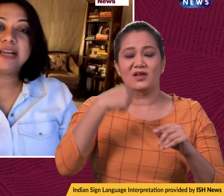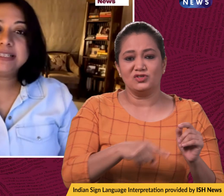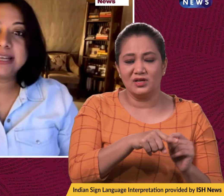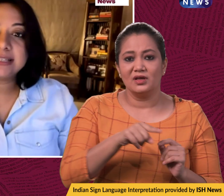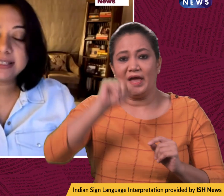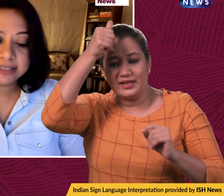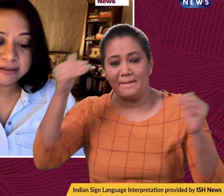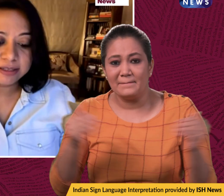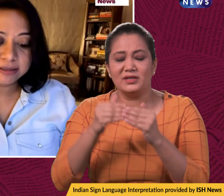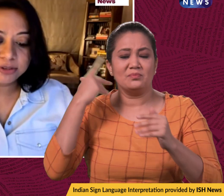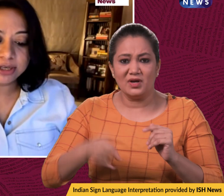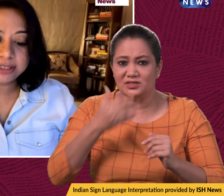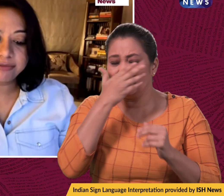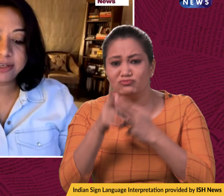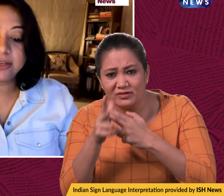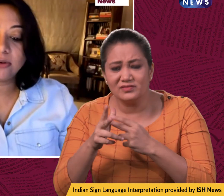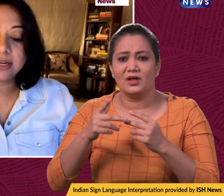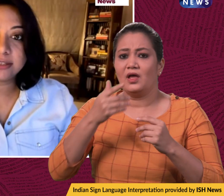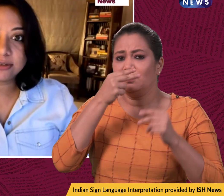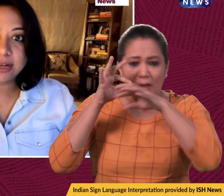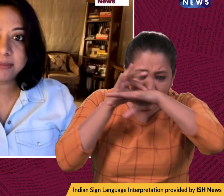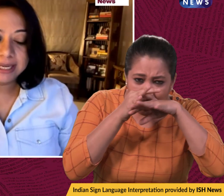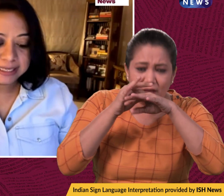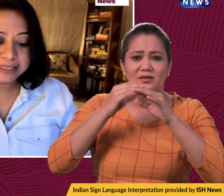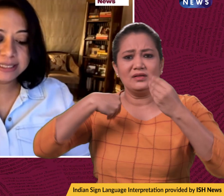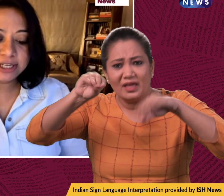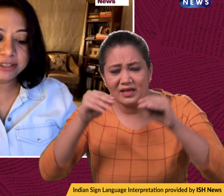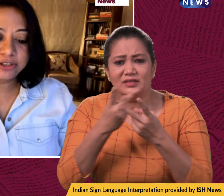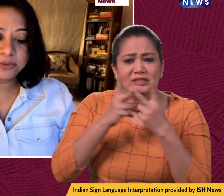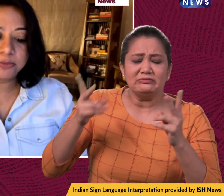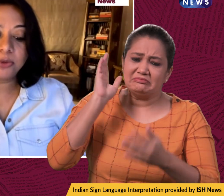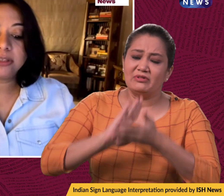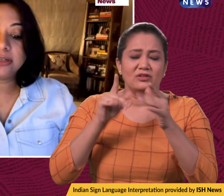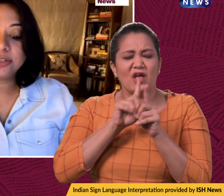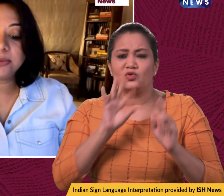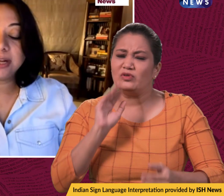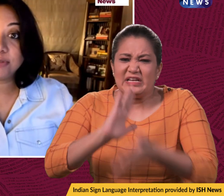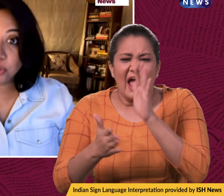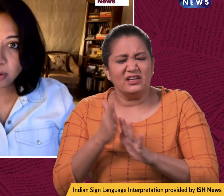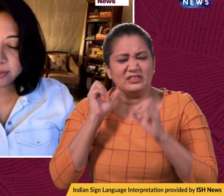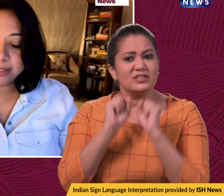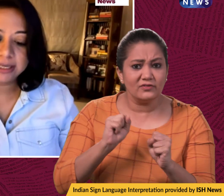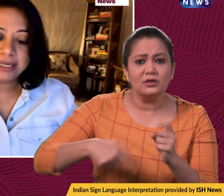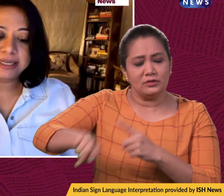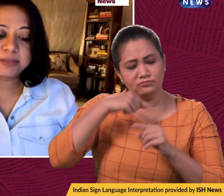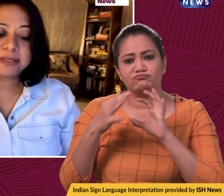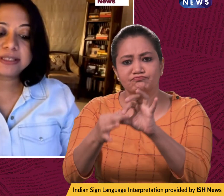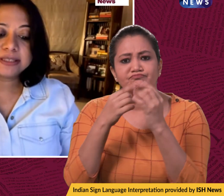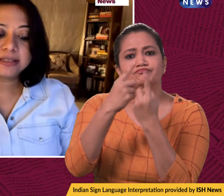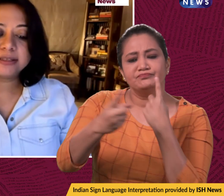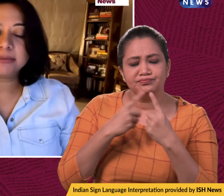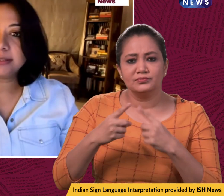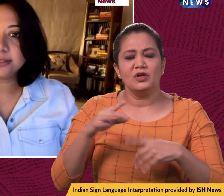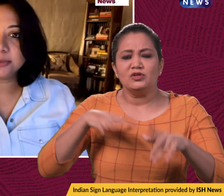flagged the fight against terrorism, drug trafficking and organised crime as key challenges which both the countries will have to cooperate and